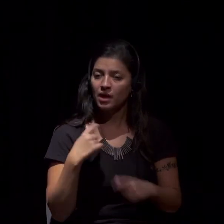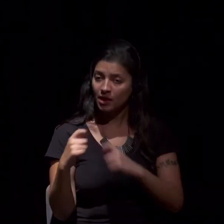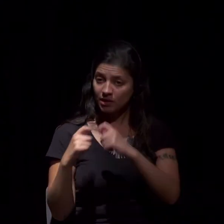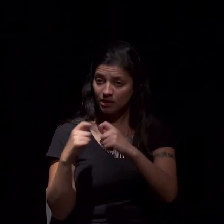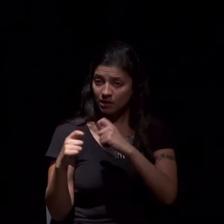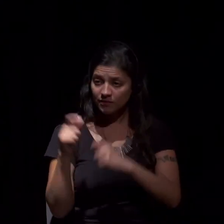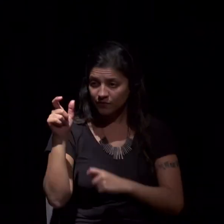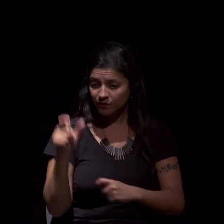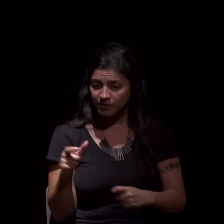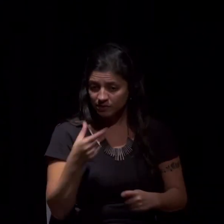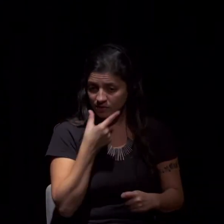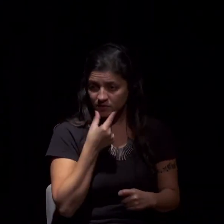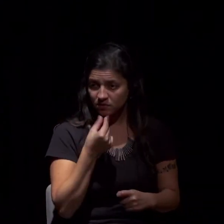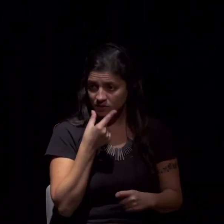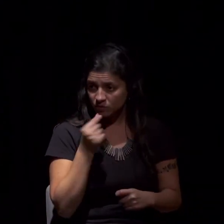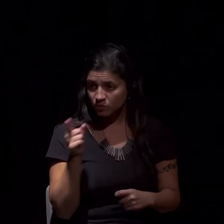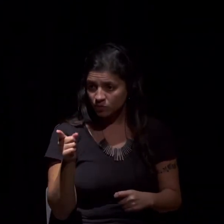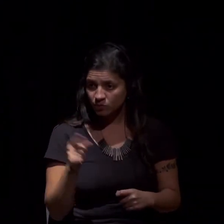the best